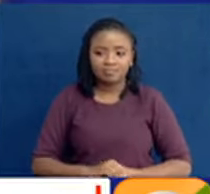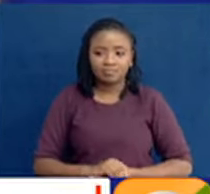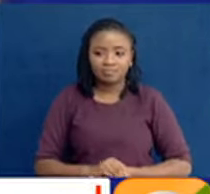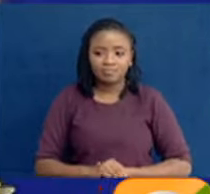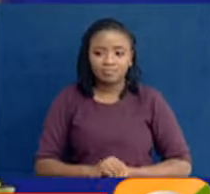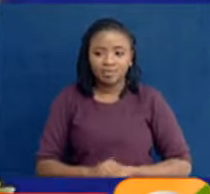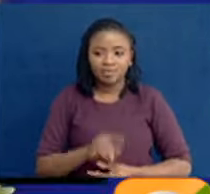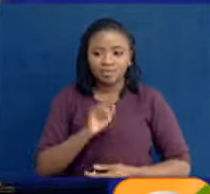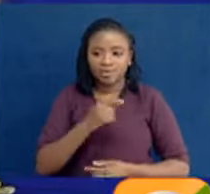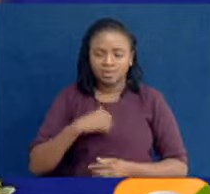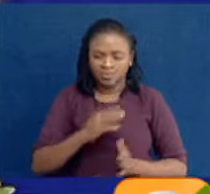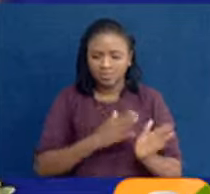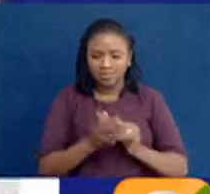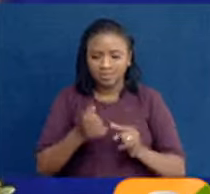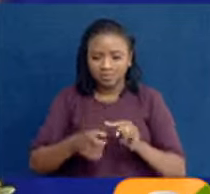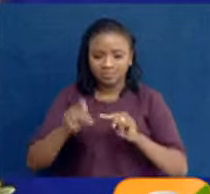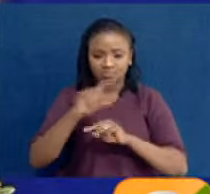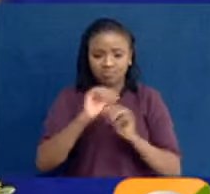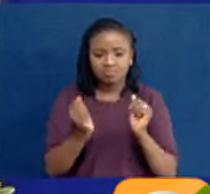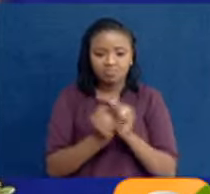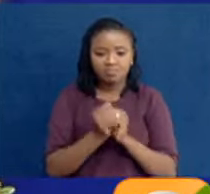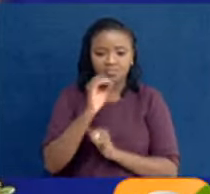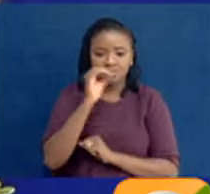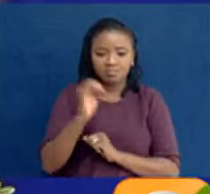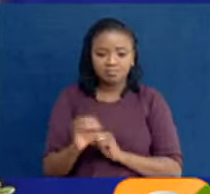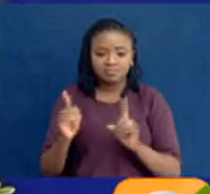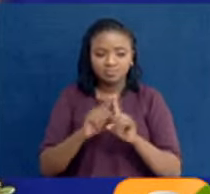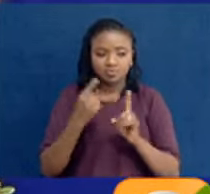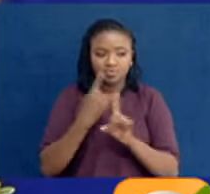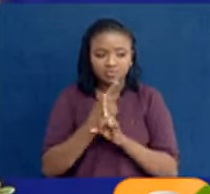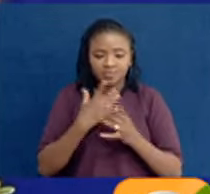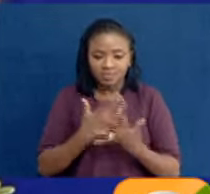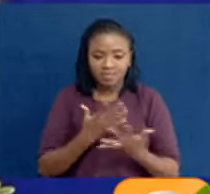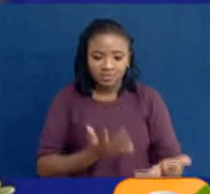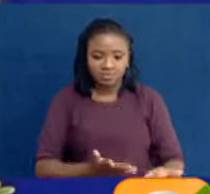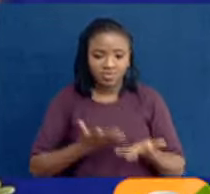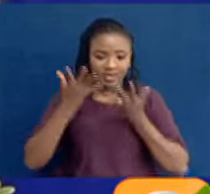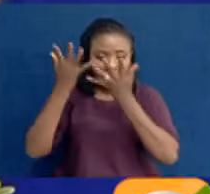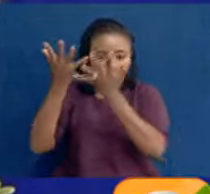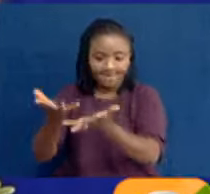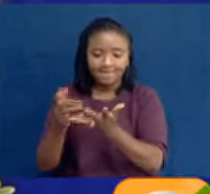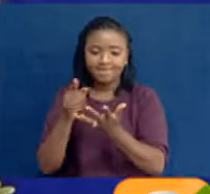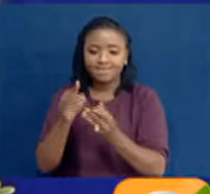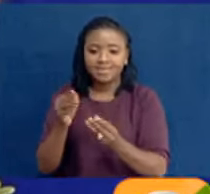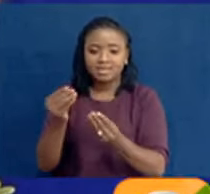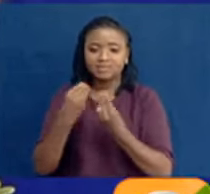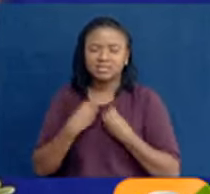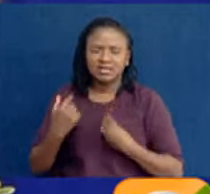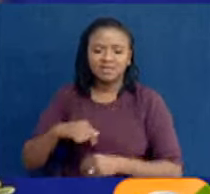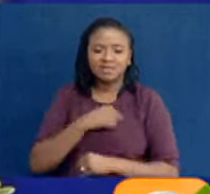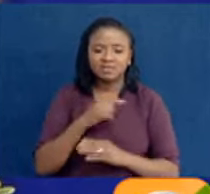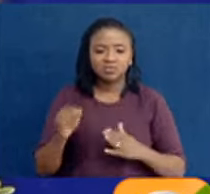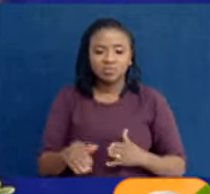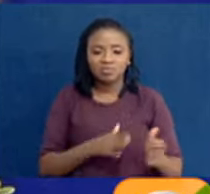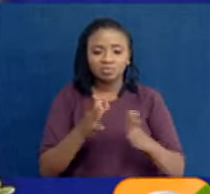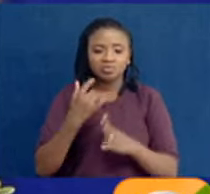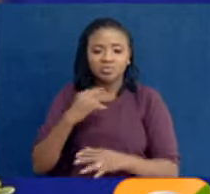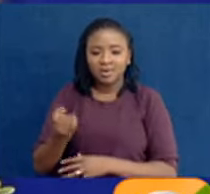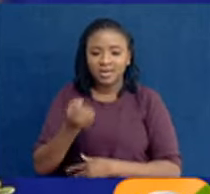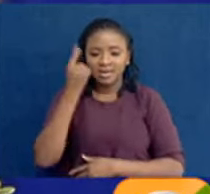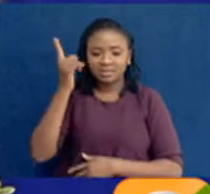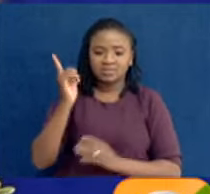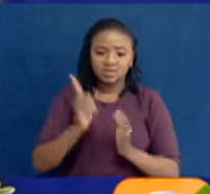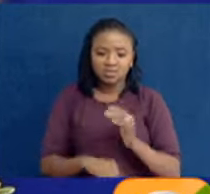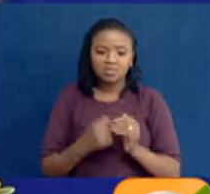that by at least 10%. And expos like this gives us an opportunity to even understand what it is that we need as